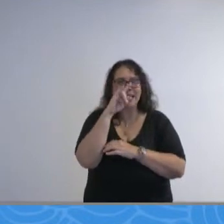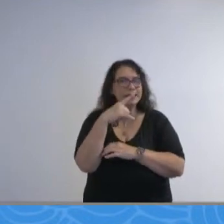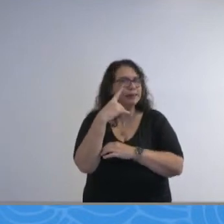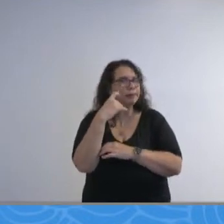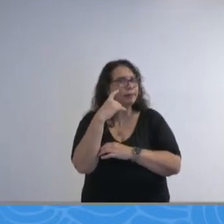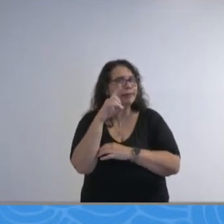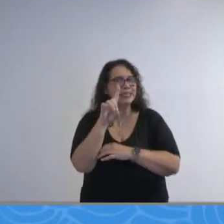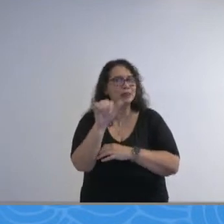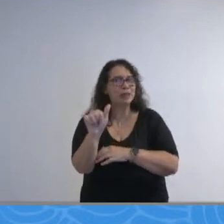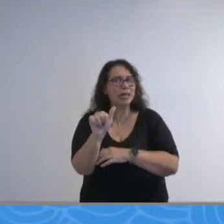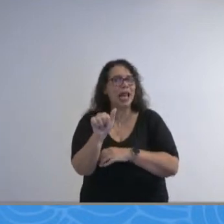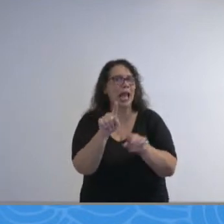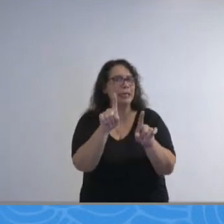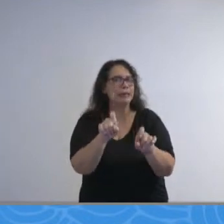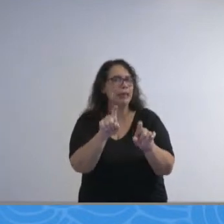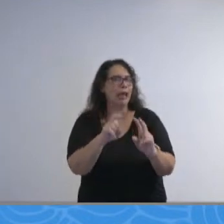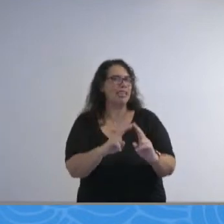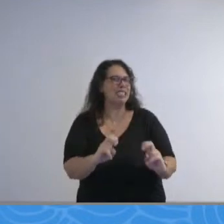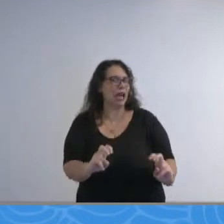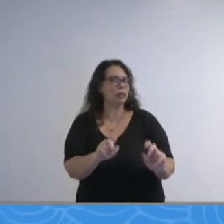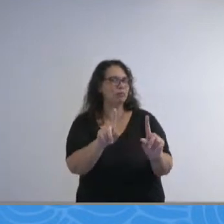and assess them.